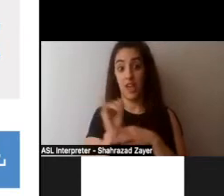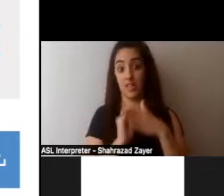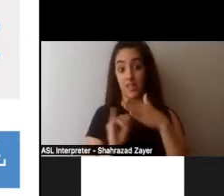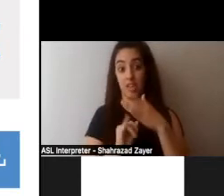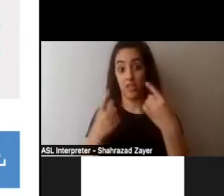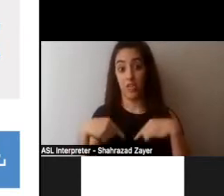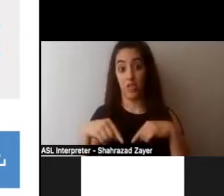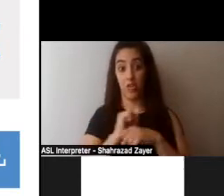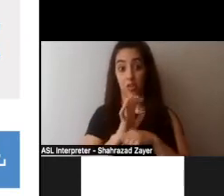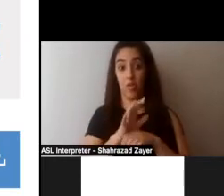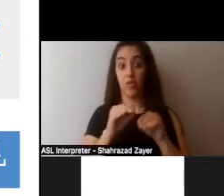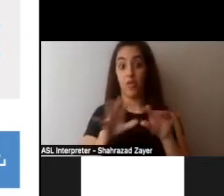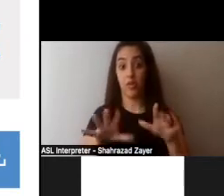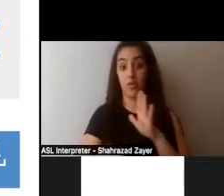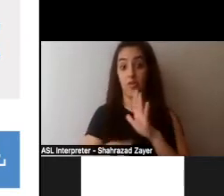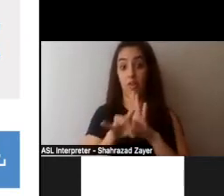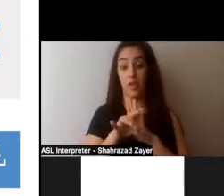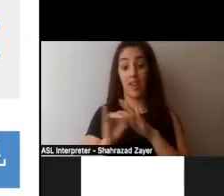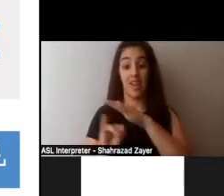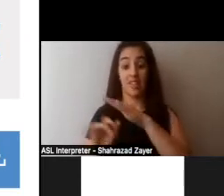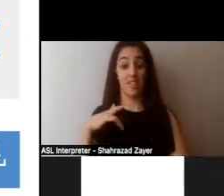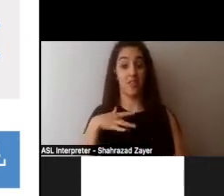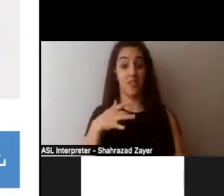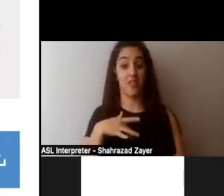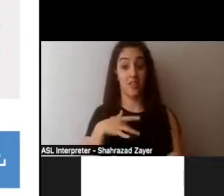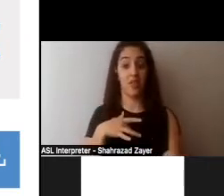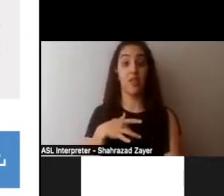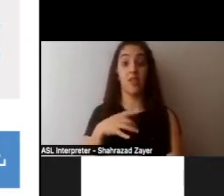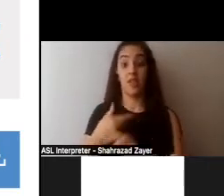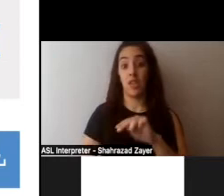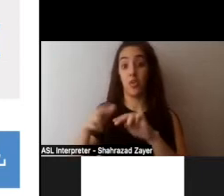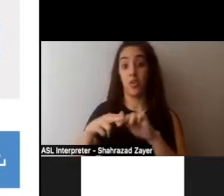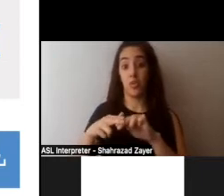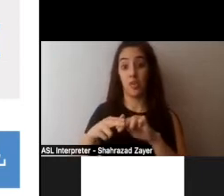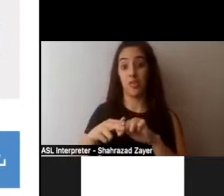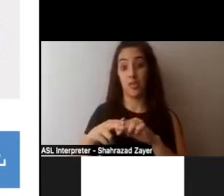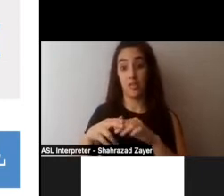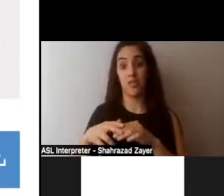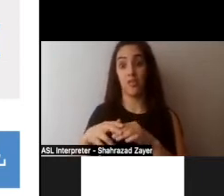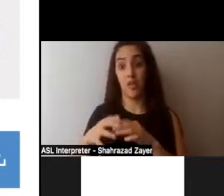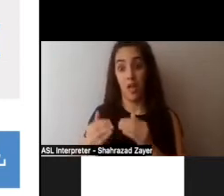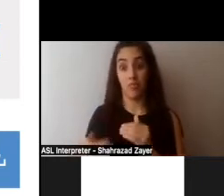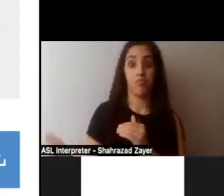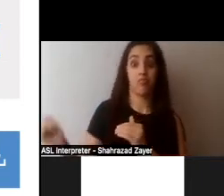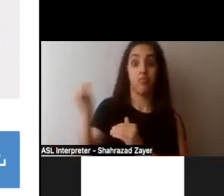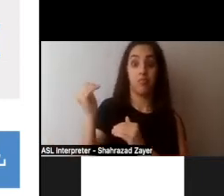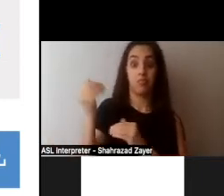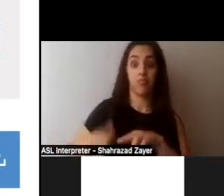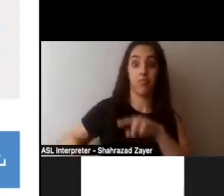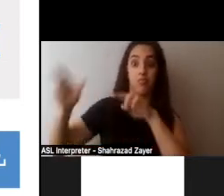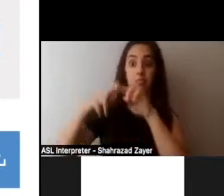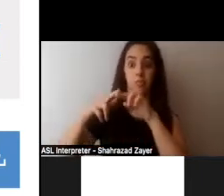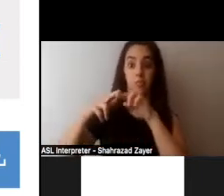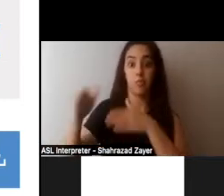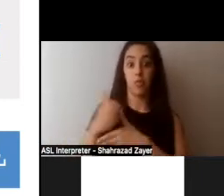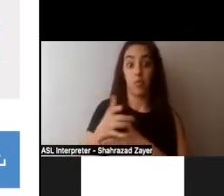increased significantly between 2018 and 2020. No surprise, right? Isolation was felt